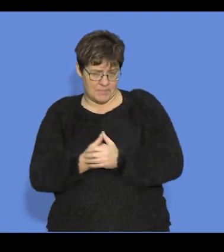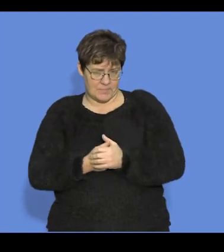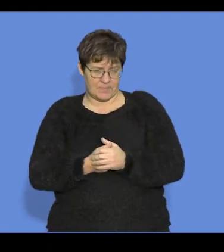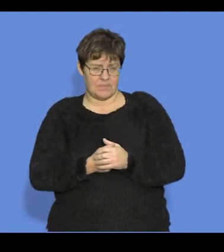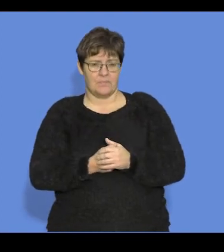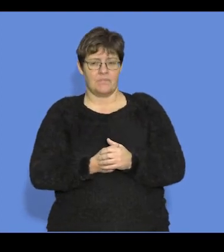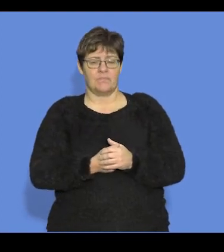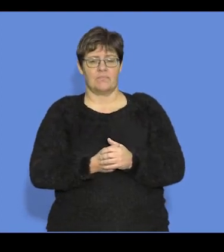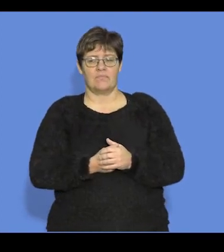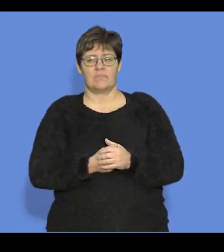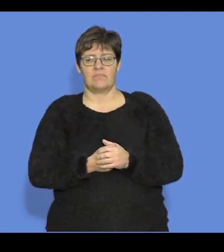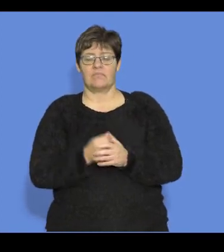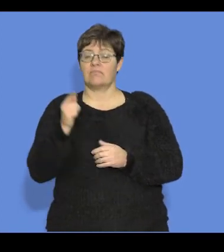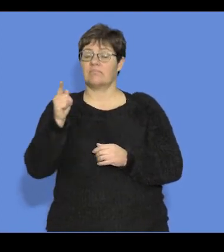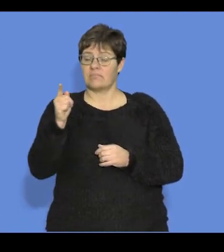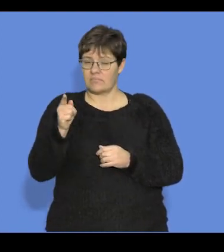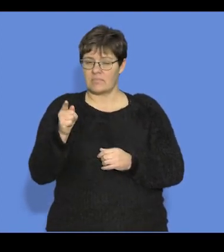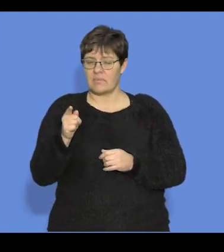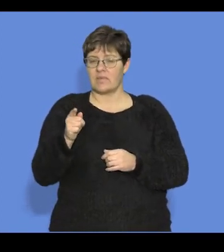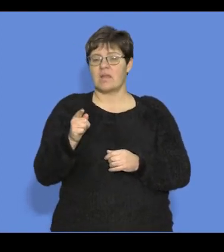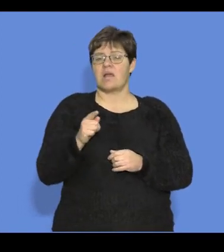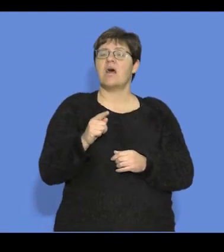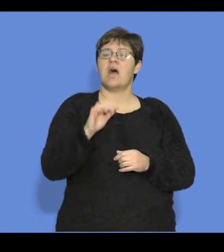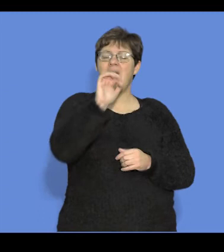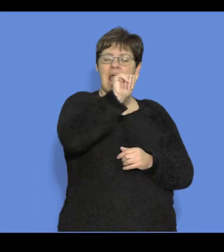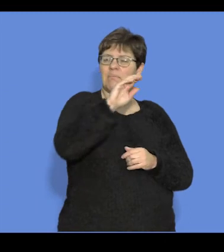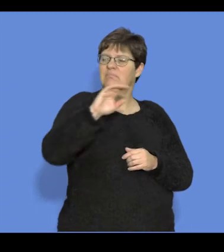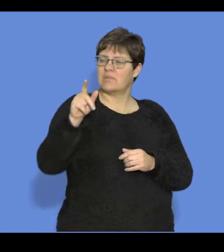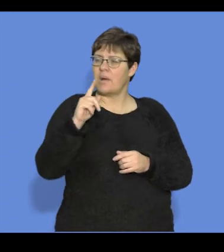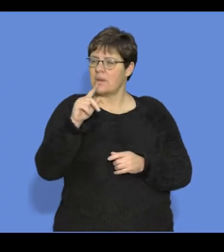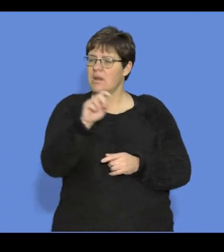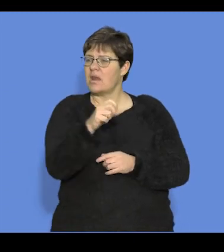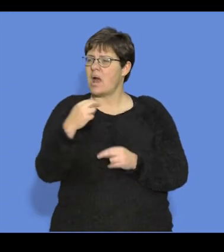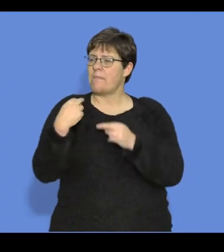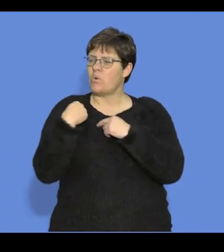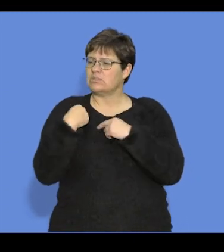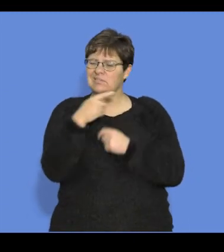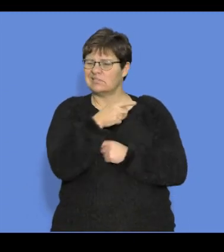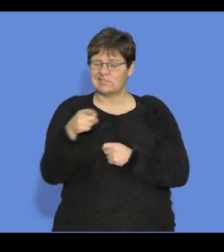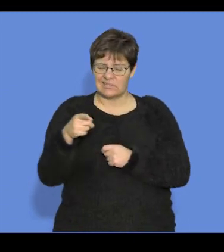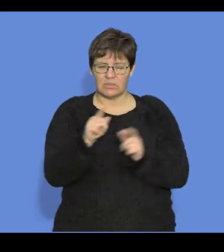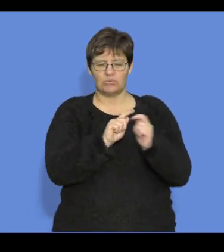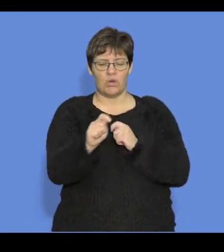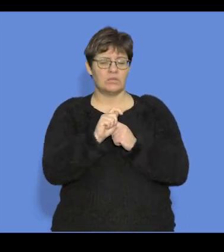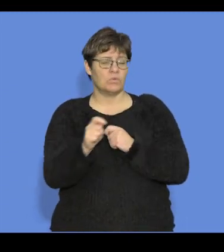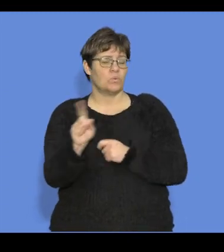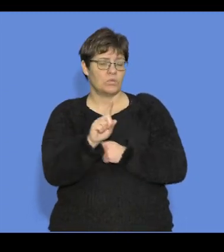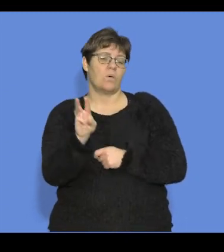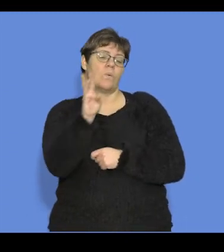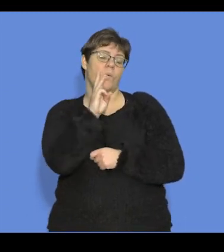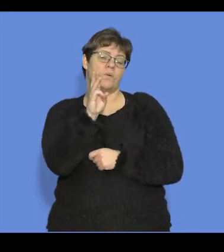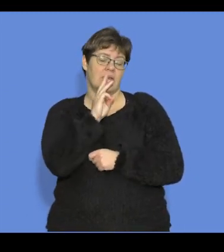look. Okay, give the letter and name of the tissue responsible for transporting